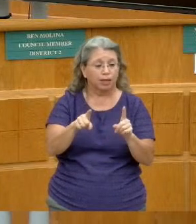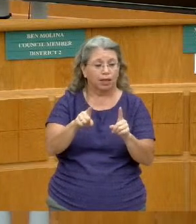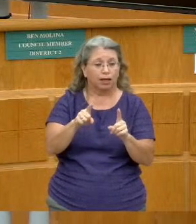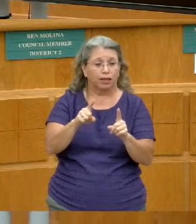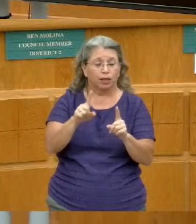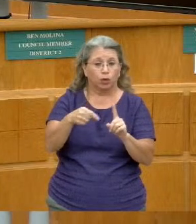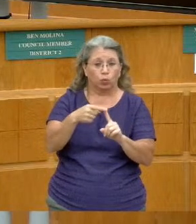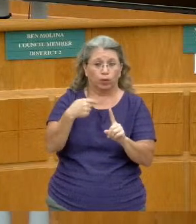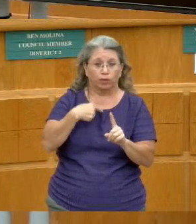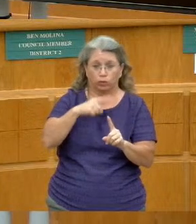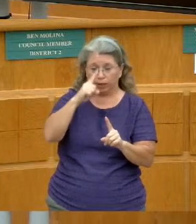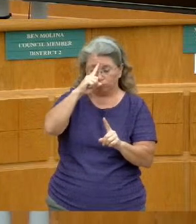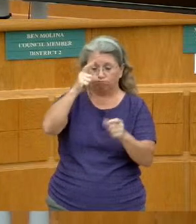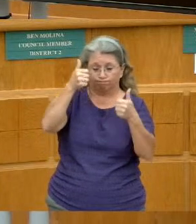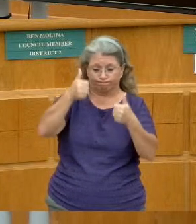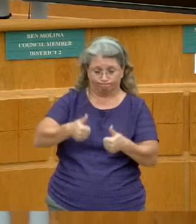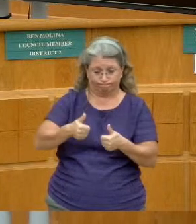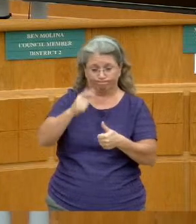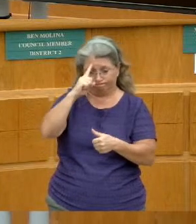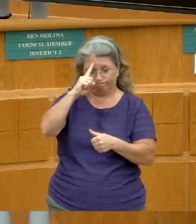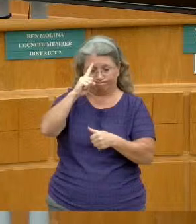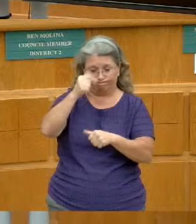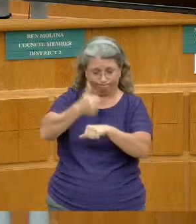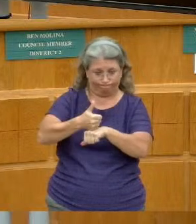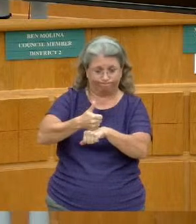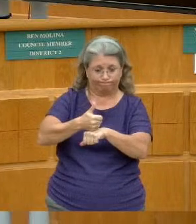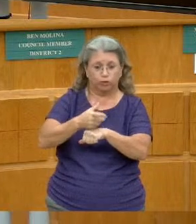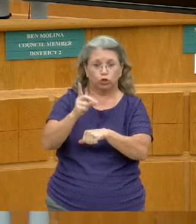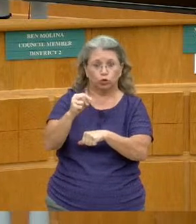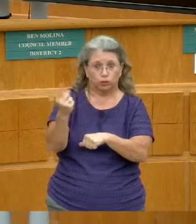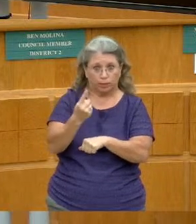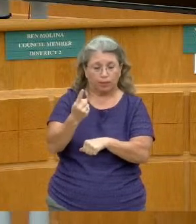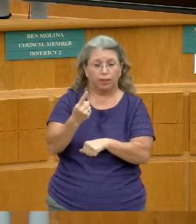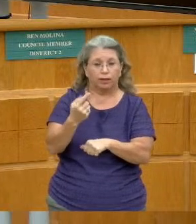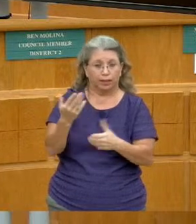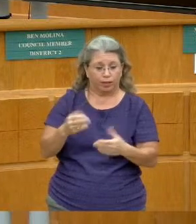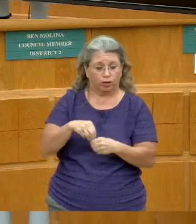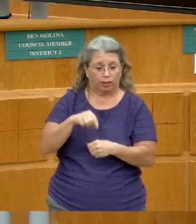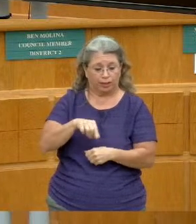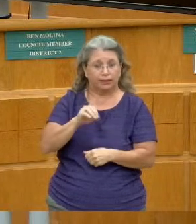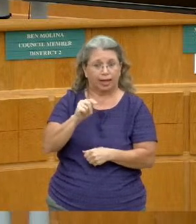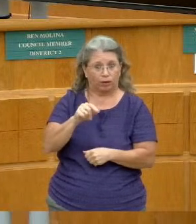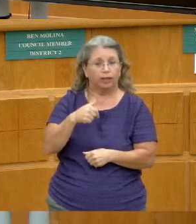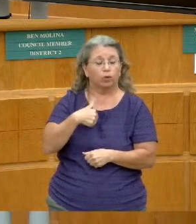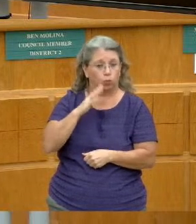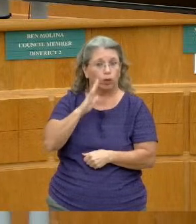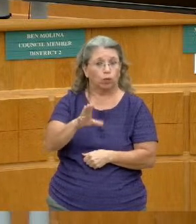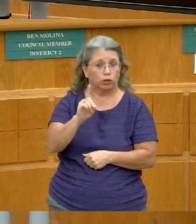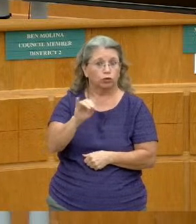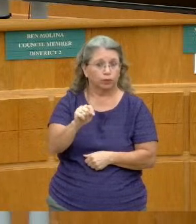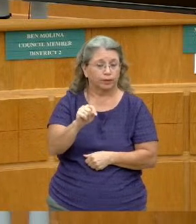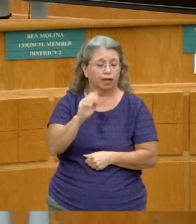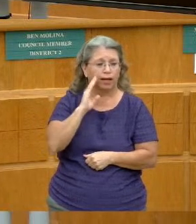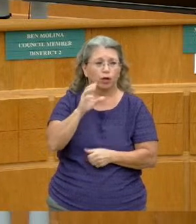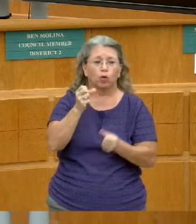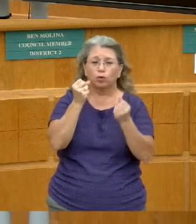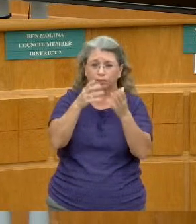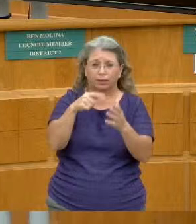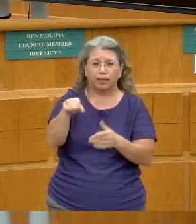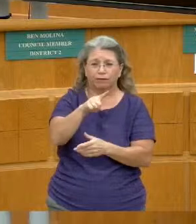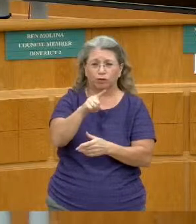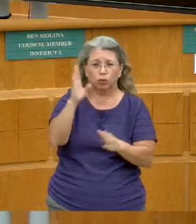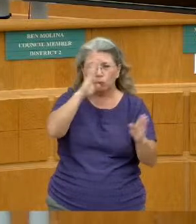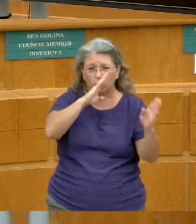set our mind to doing something here in Nueces County, we get it done. So I know there's a lot of you, and I know that there's a lot of